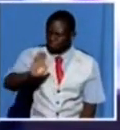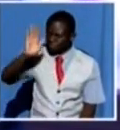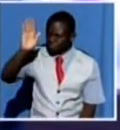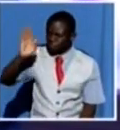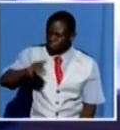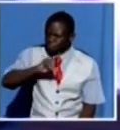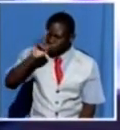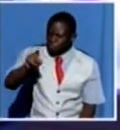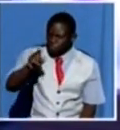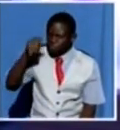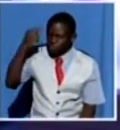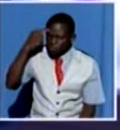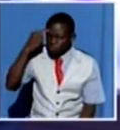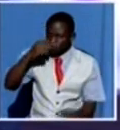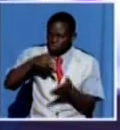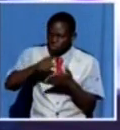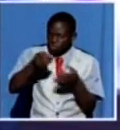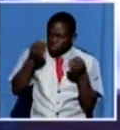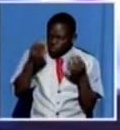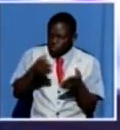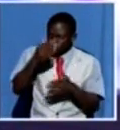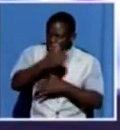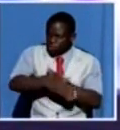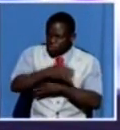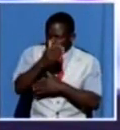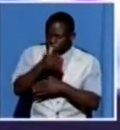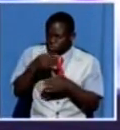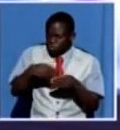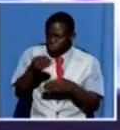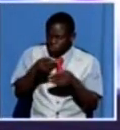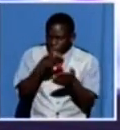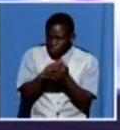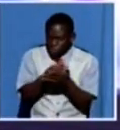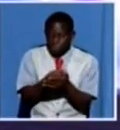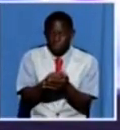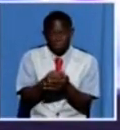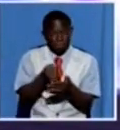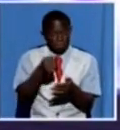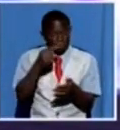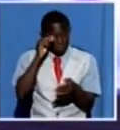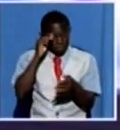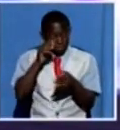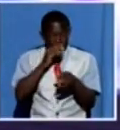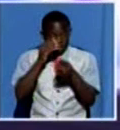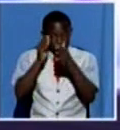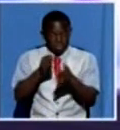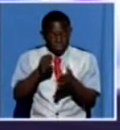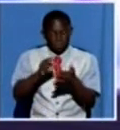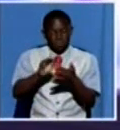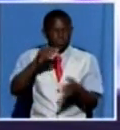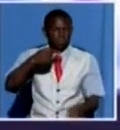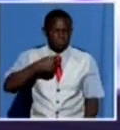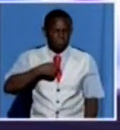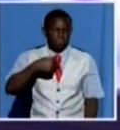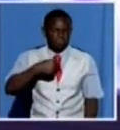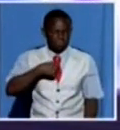minister, to issue a statement in parliament. If you've seen the way I have been operating in the ministry, I don't respond to social